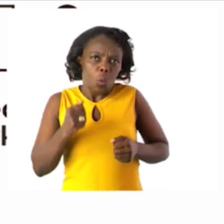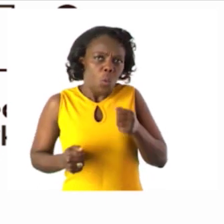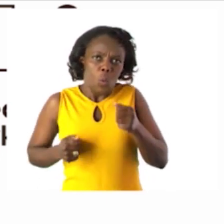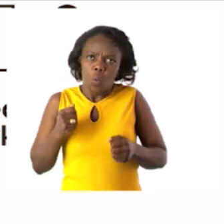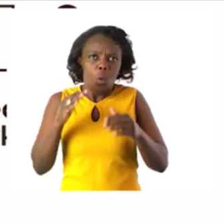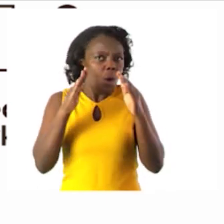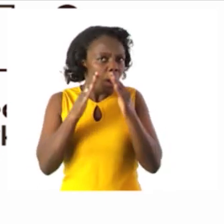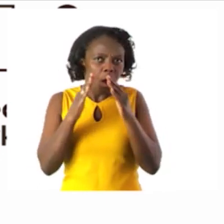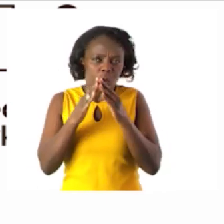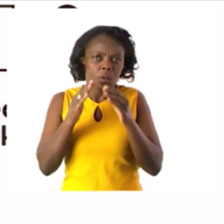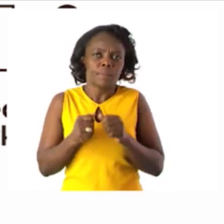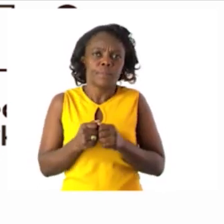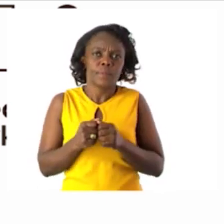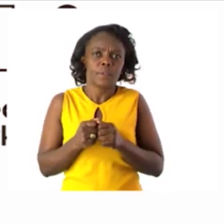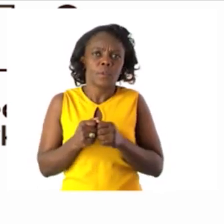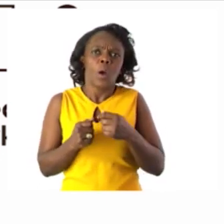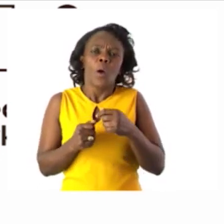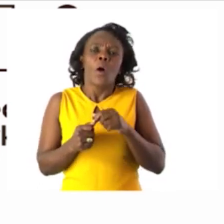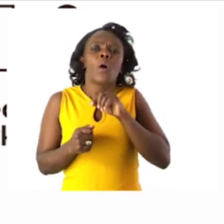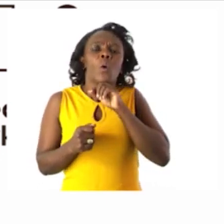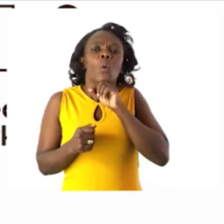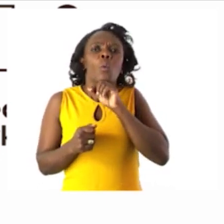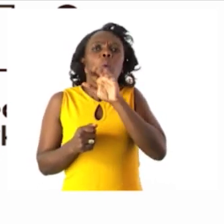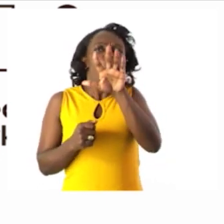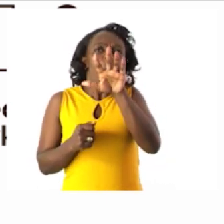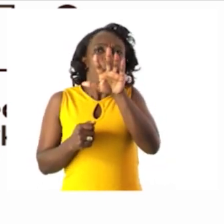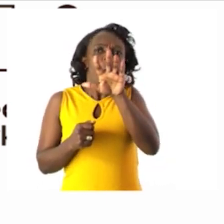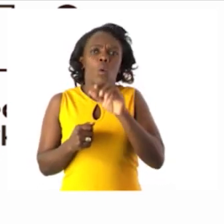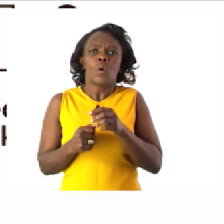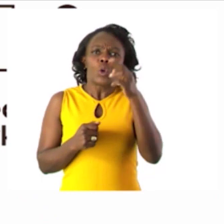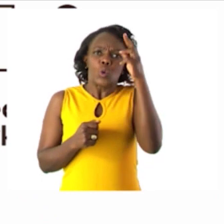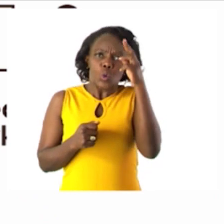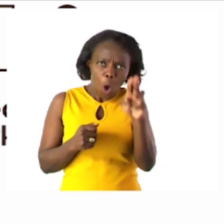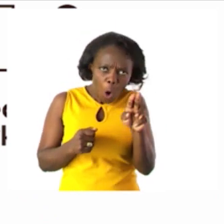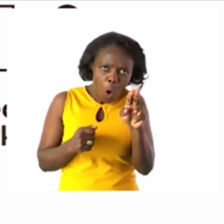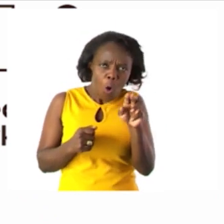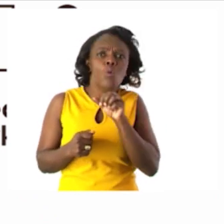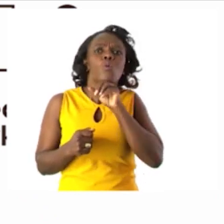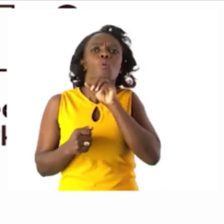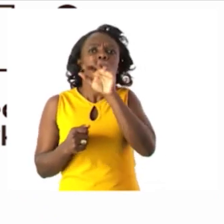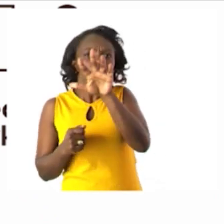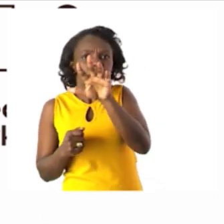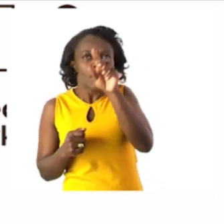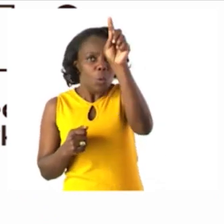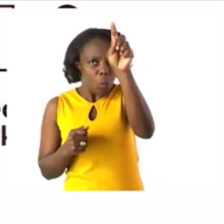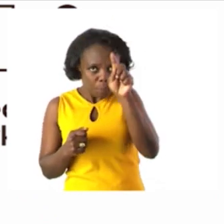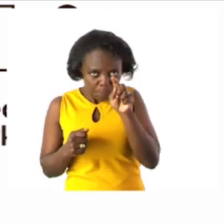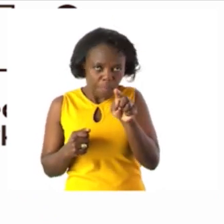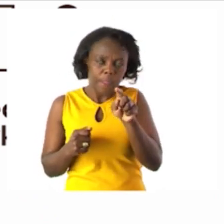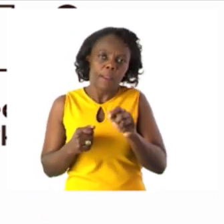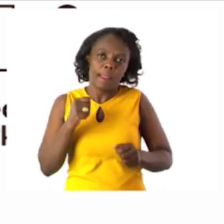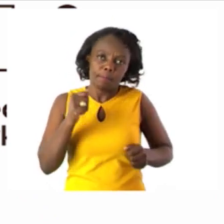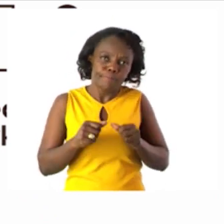I shouted, no! You put your exclamation mark there, and then you continue, do not run in the house.